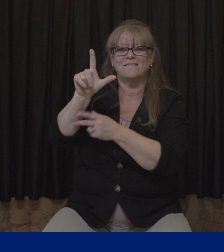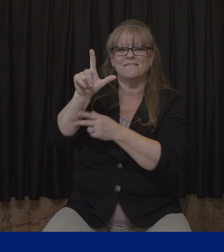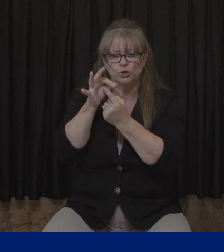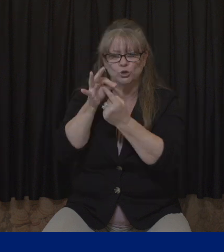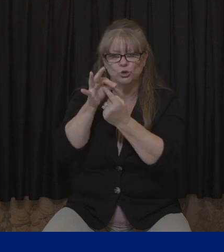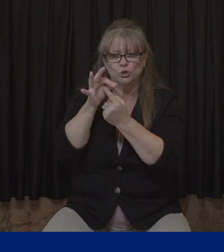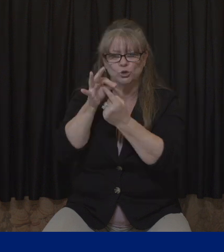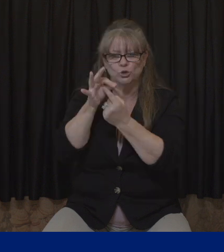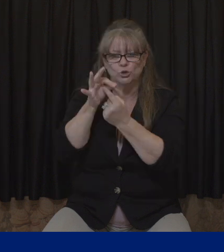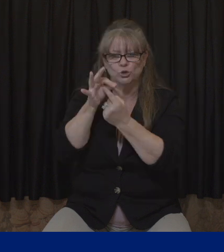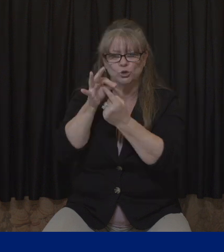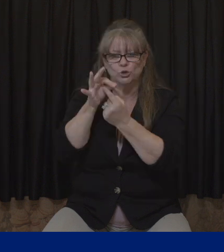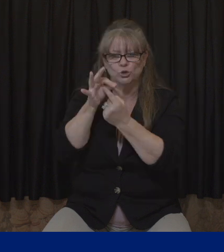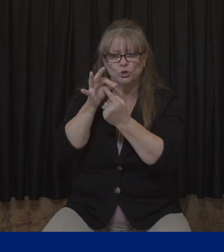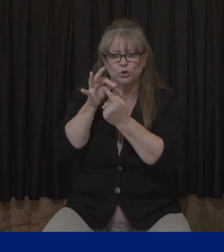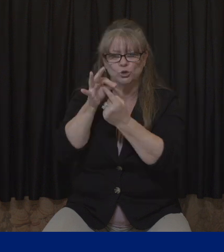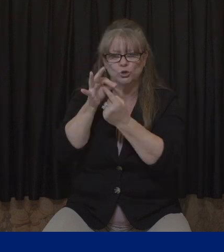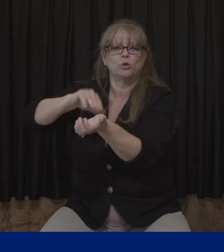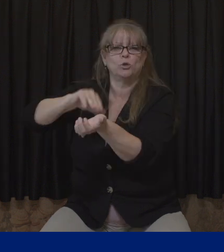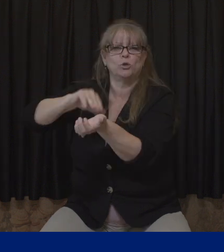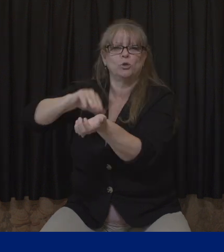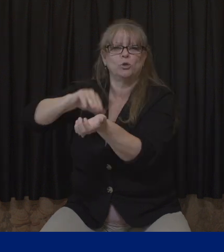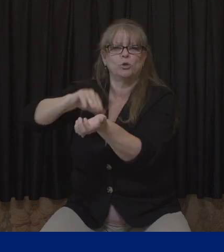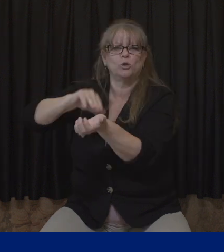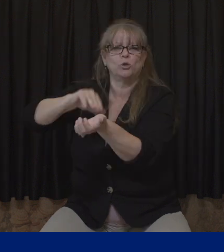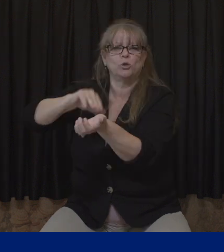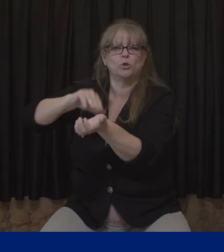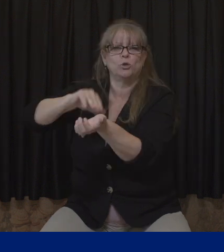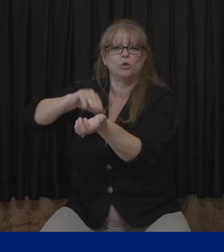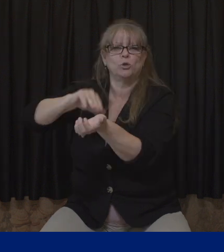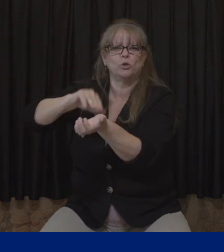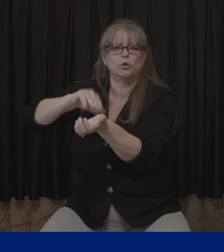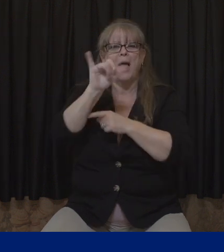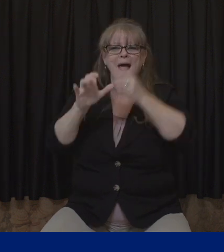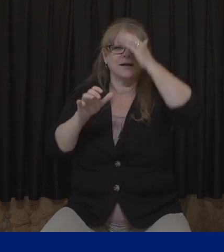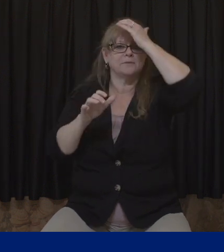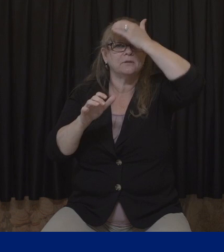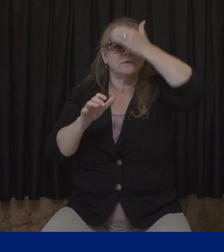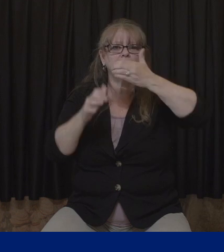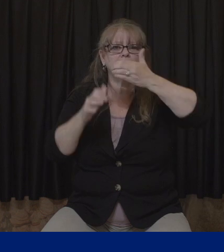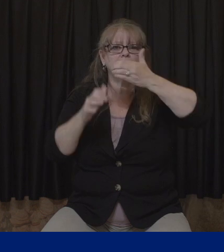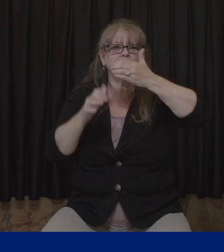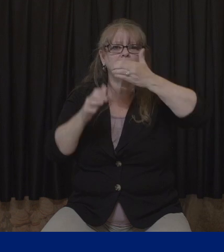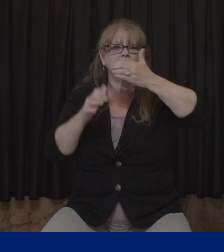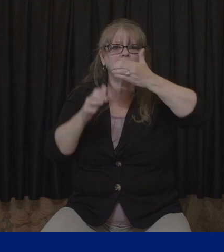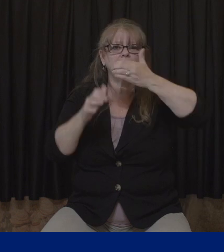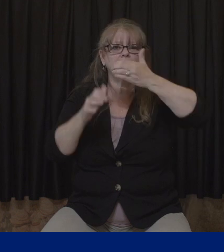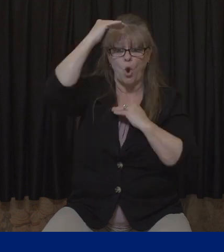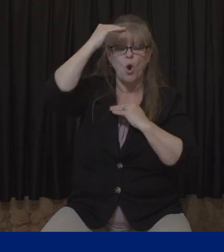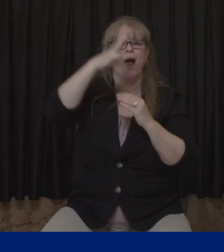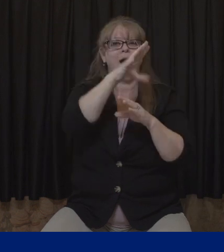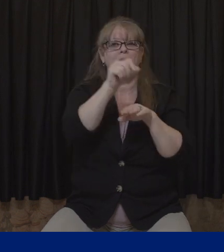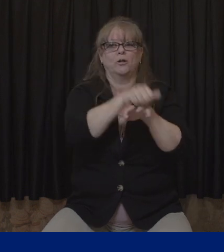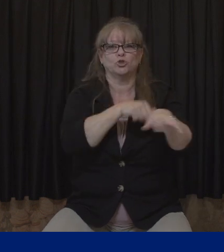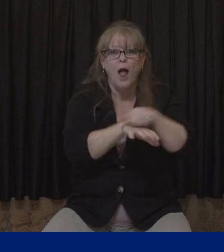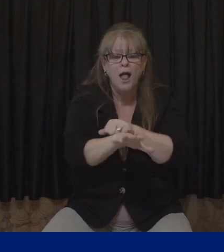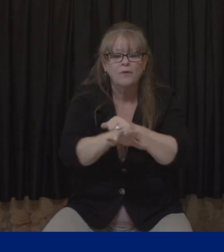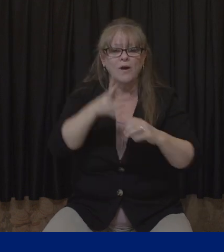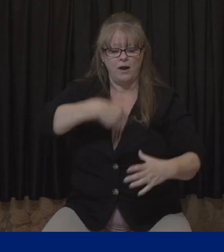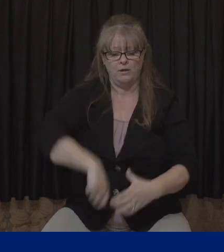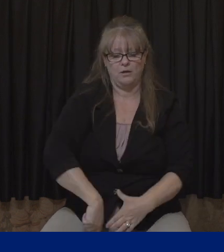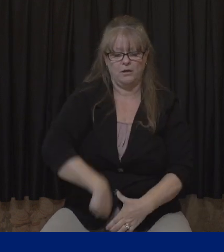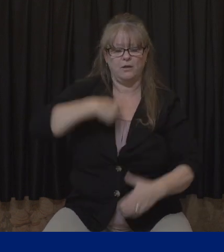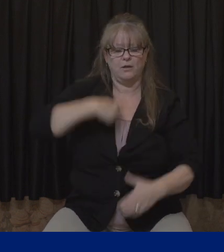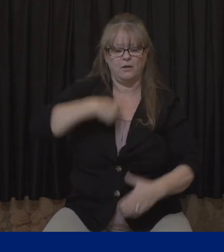gowns, just over 1 million gloves, and 2,500 coveralls. In addition, we've ordered, and we have additional